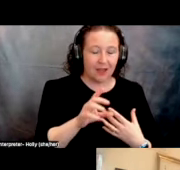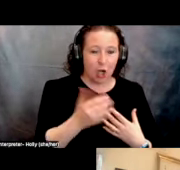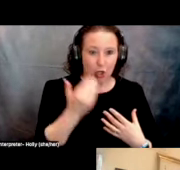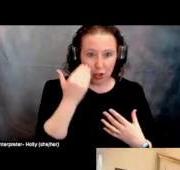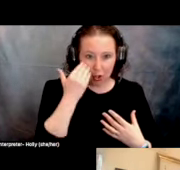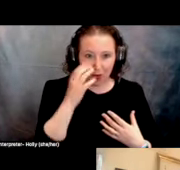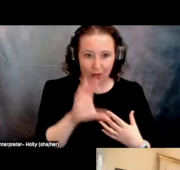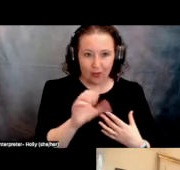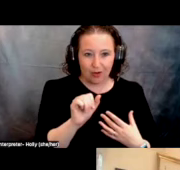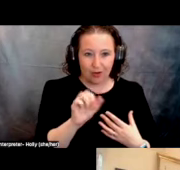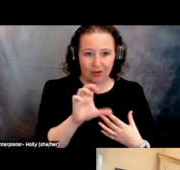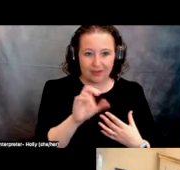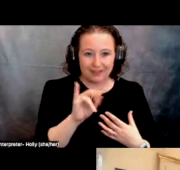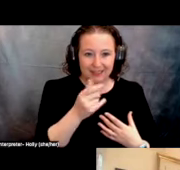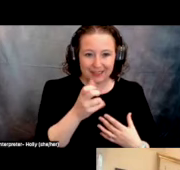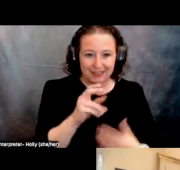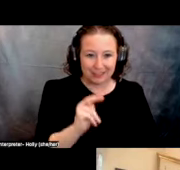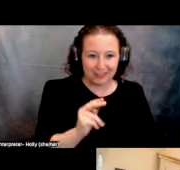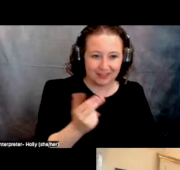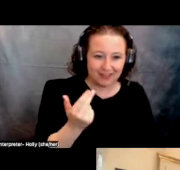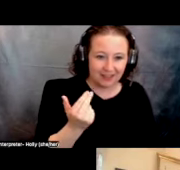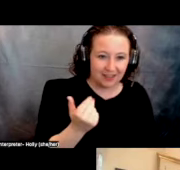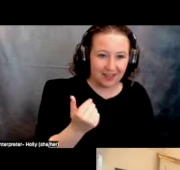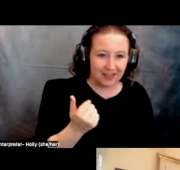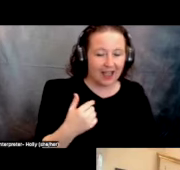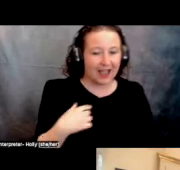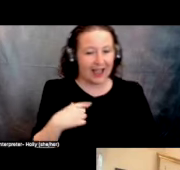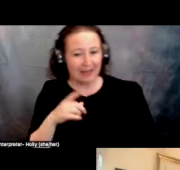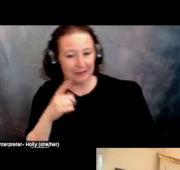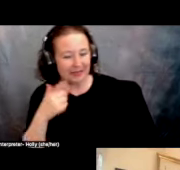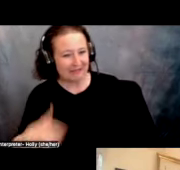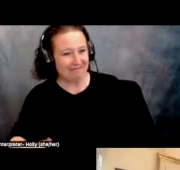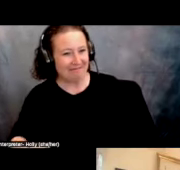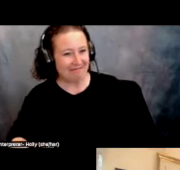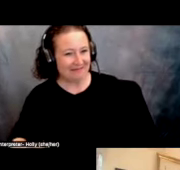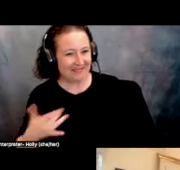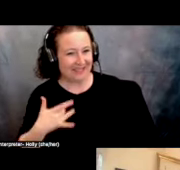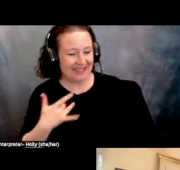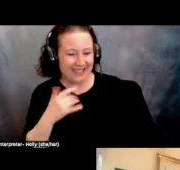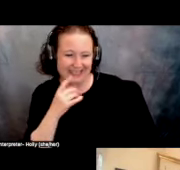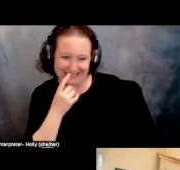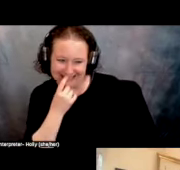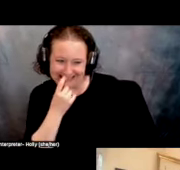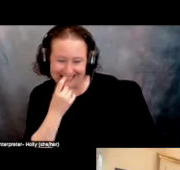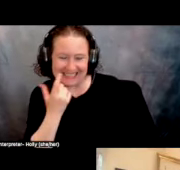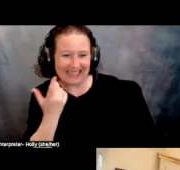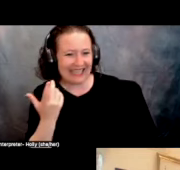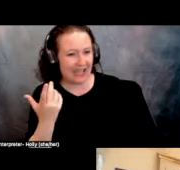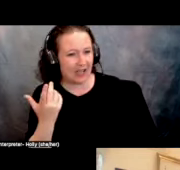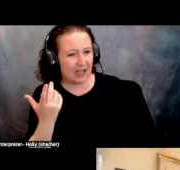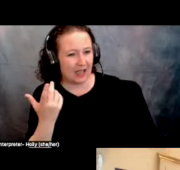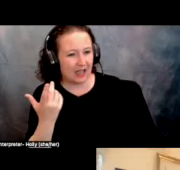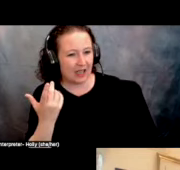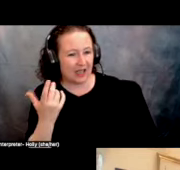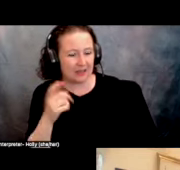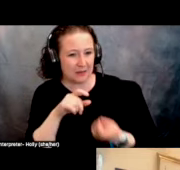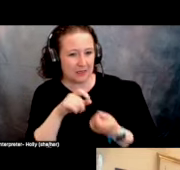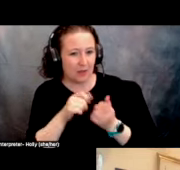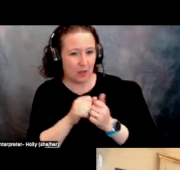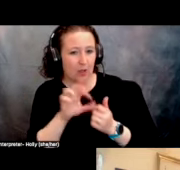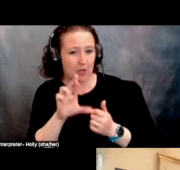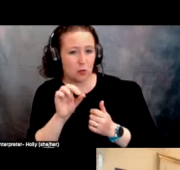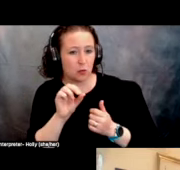like, as I said, like, I smell a stunt in the sense of, I very much think that, especially with Roe versus Wade,